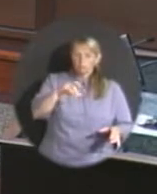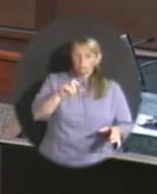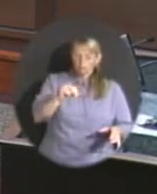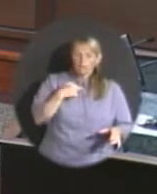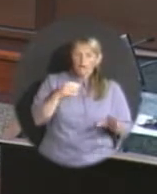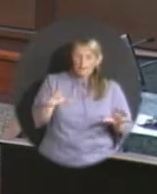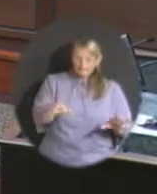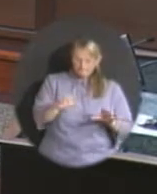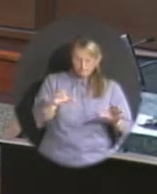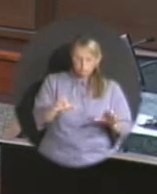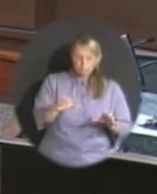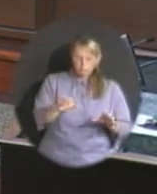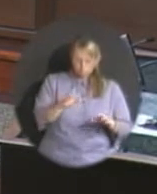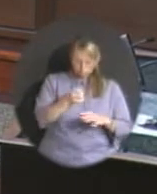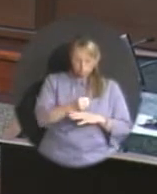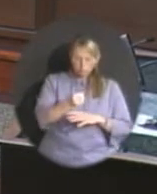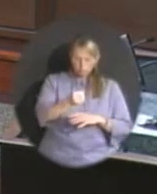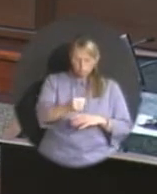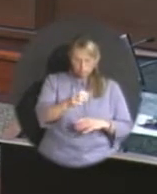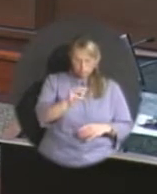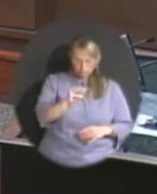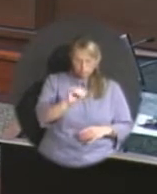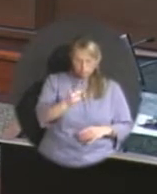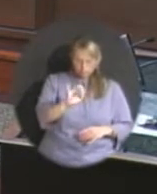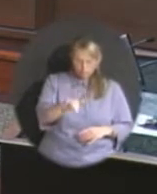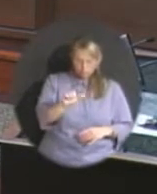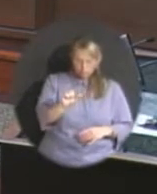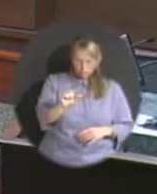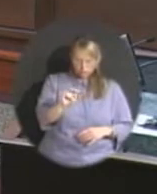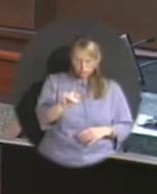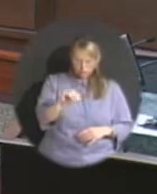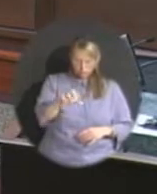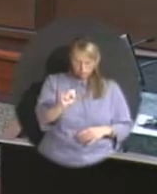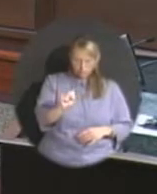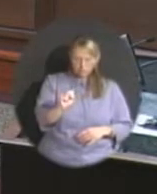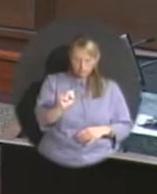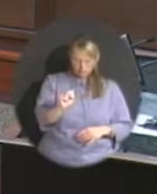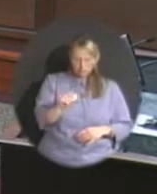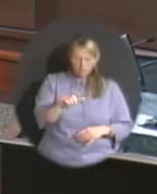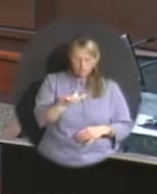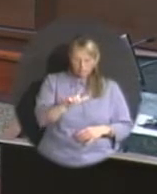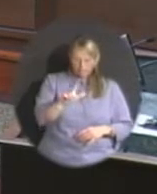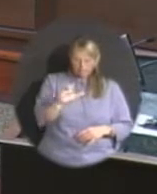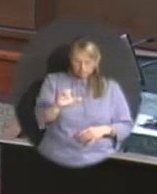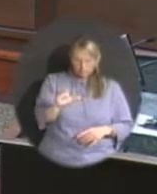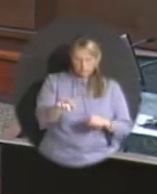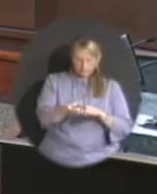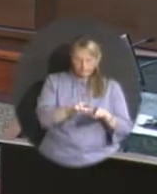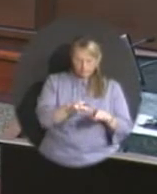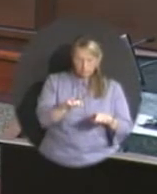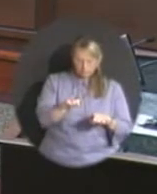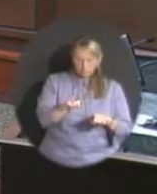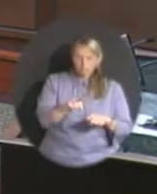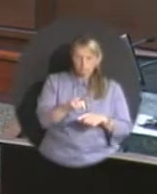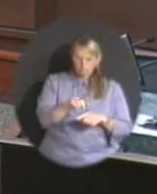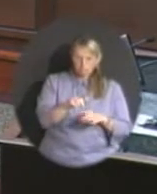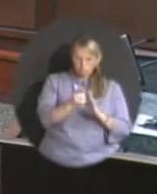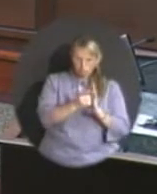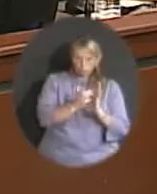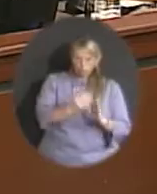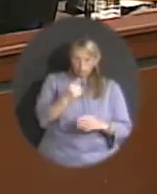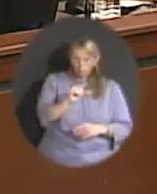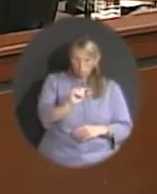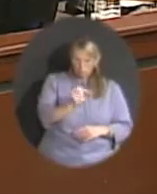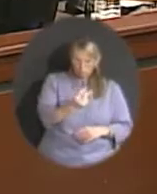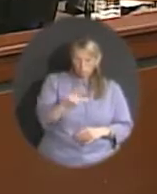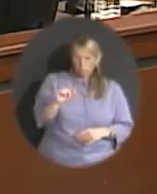Norris of Norris and Keplinger, LLC, as 2012-2013 school attorney. Second. It's been moved by